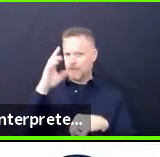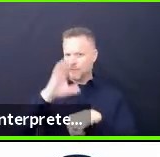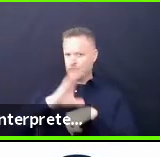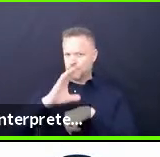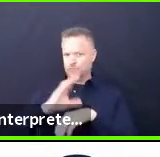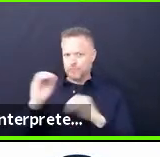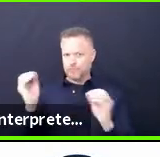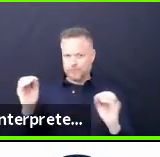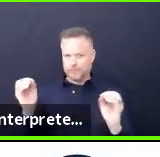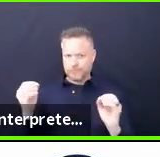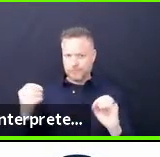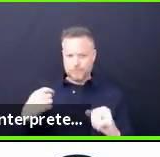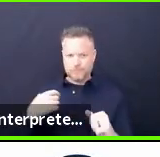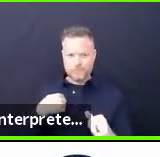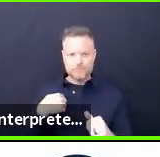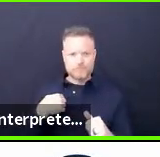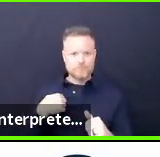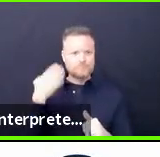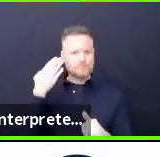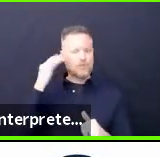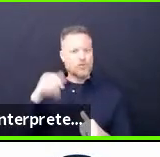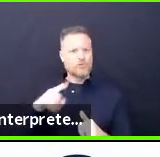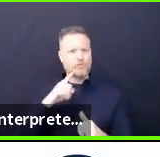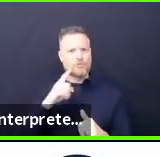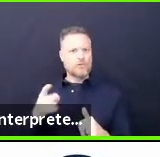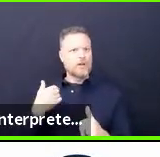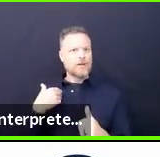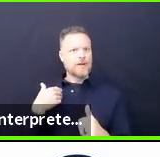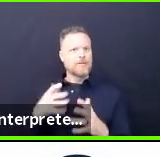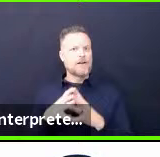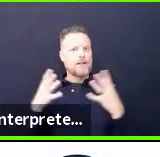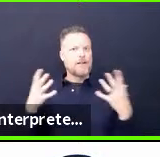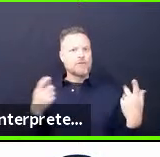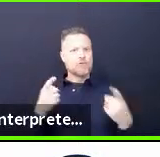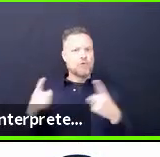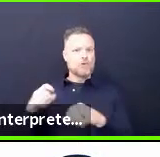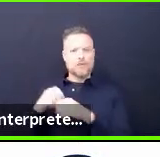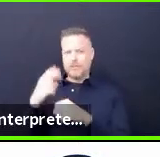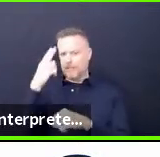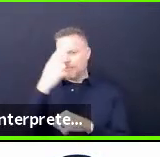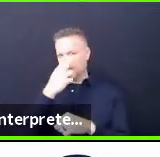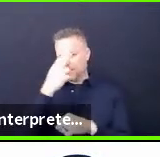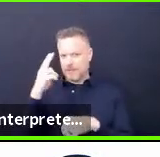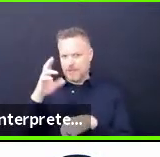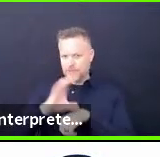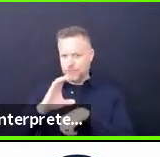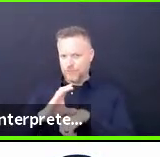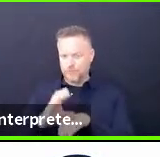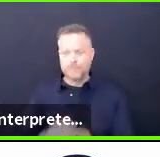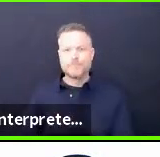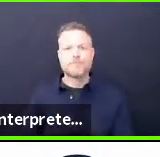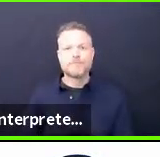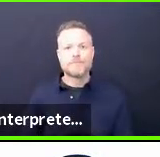Church response. And I know that there's a lot of that that's, hold on a minute, sorry about that.